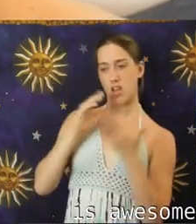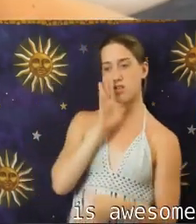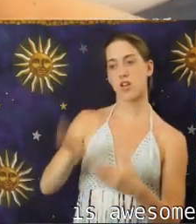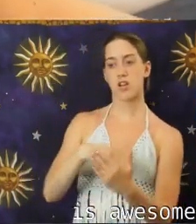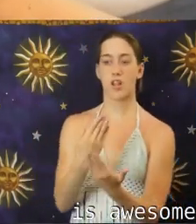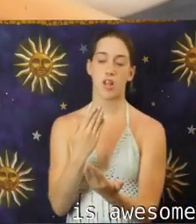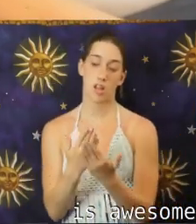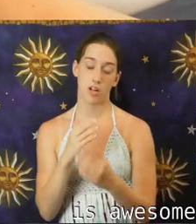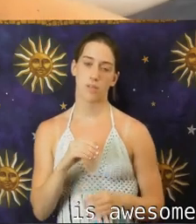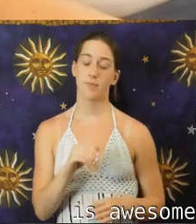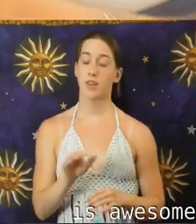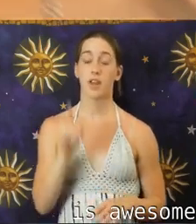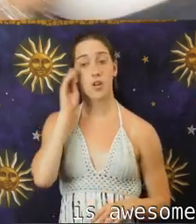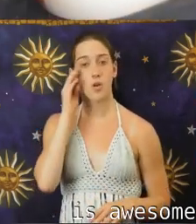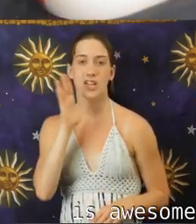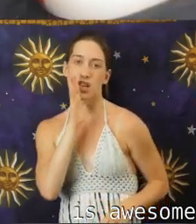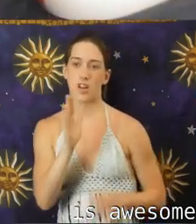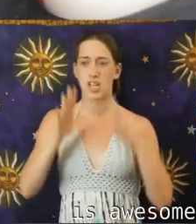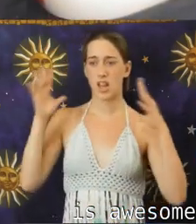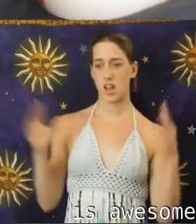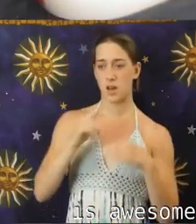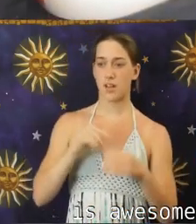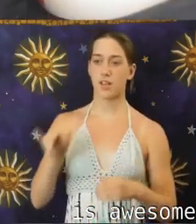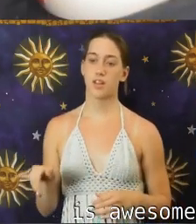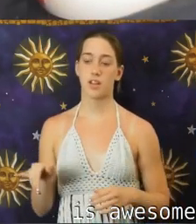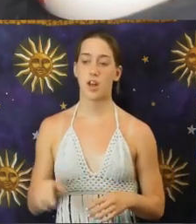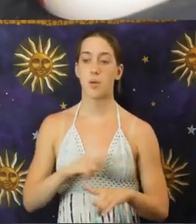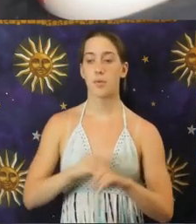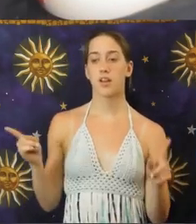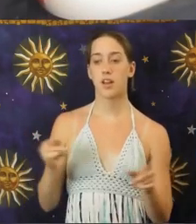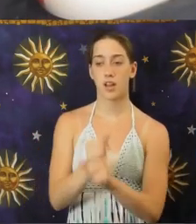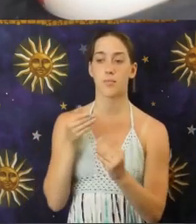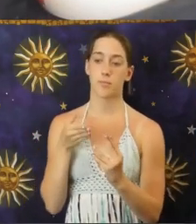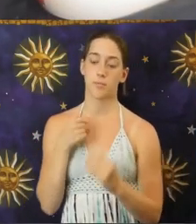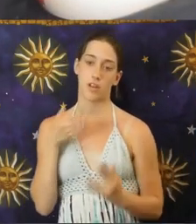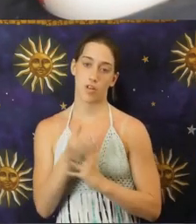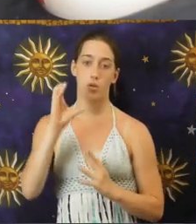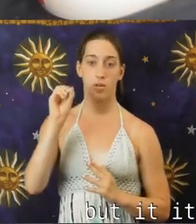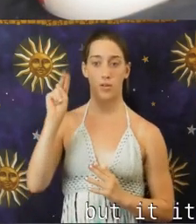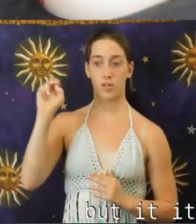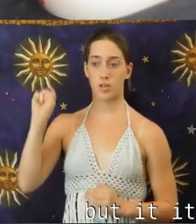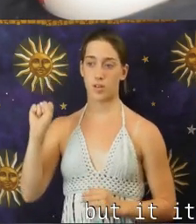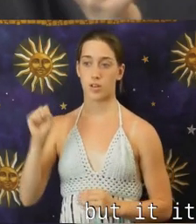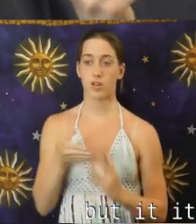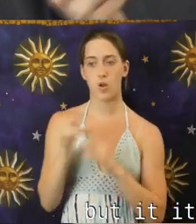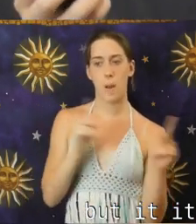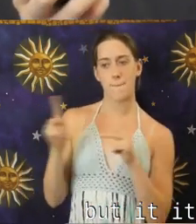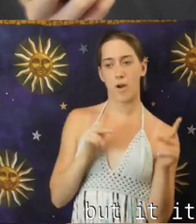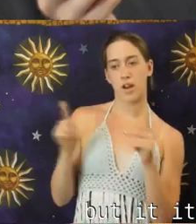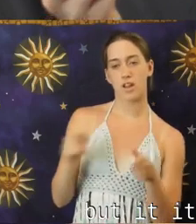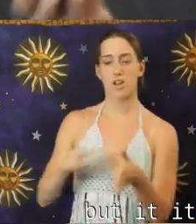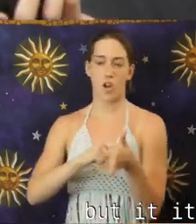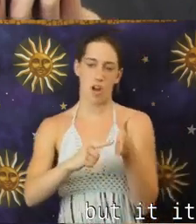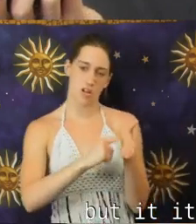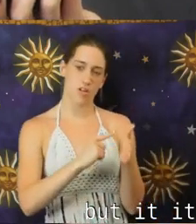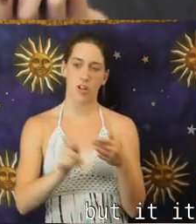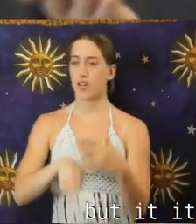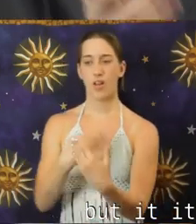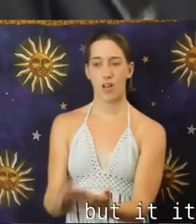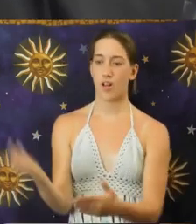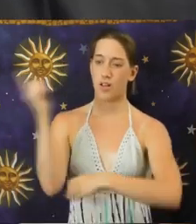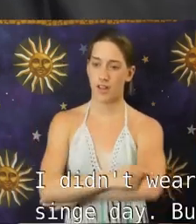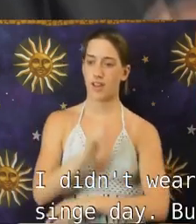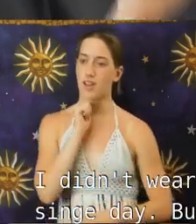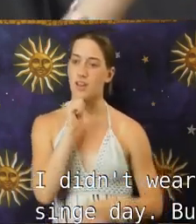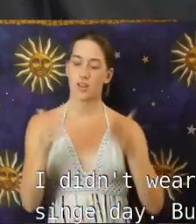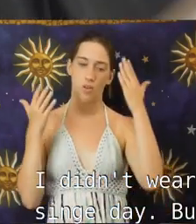is awesome. I know I brag on this in every video, But it's gotten me through cons. It's only